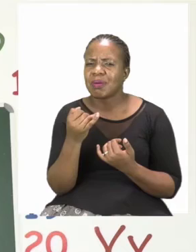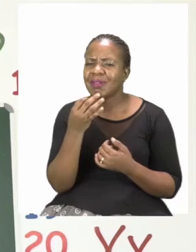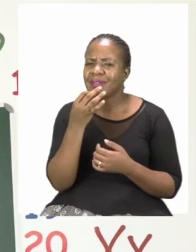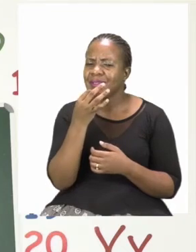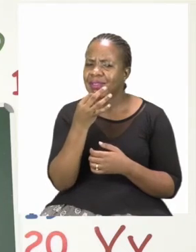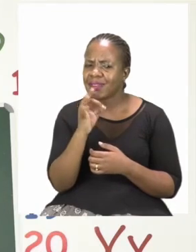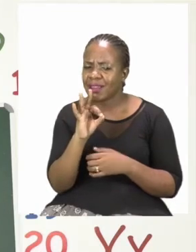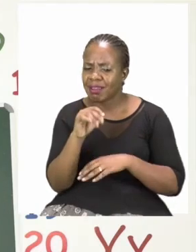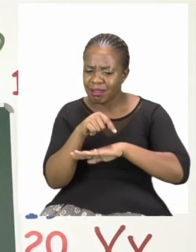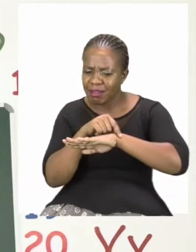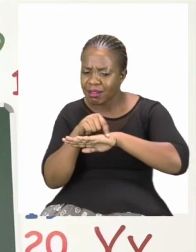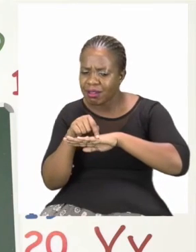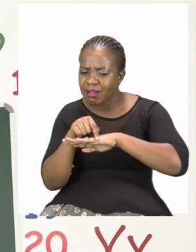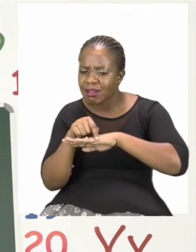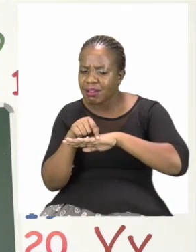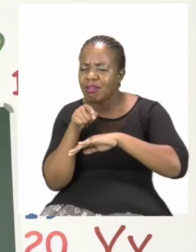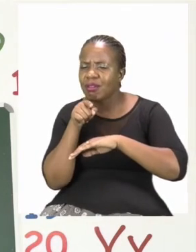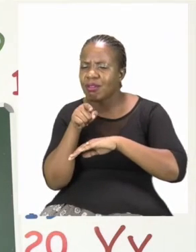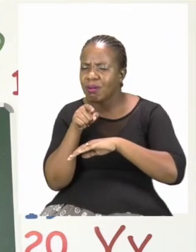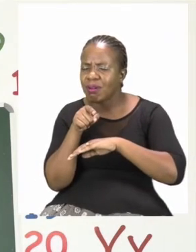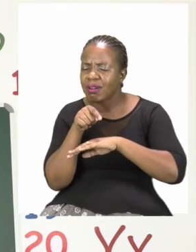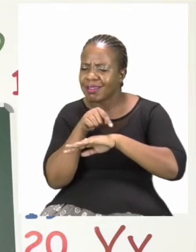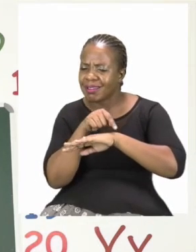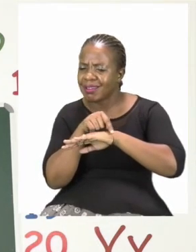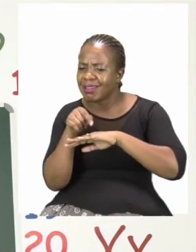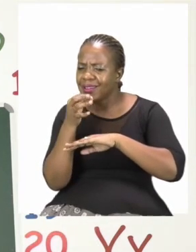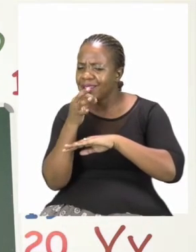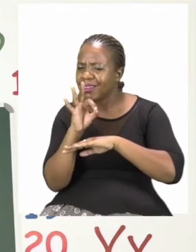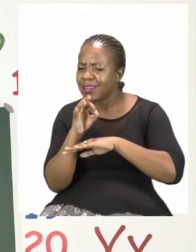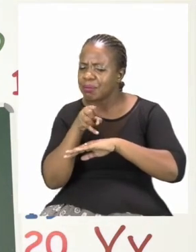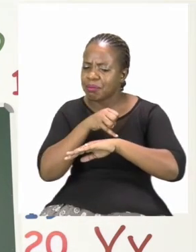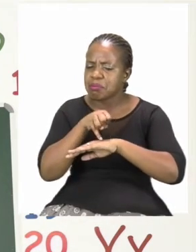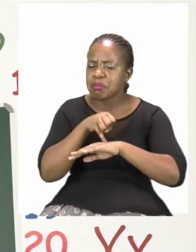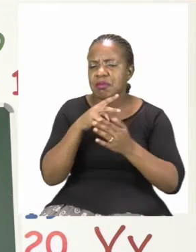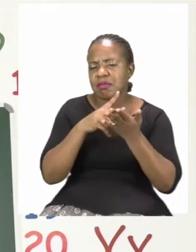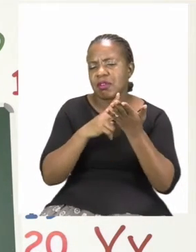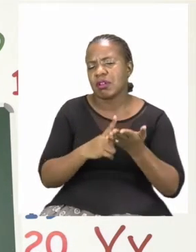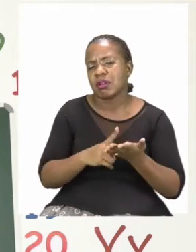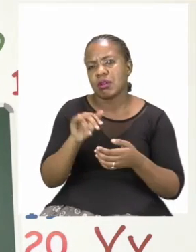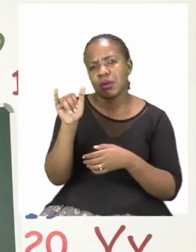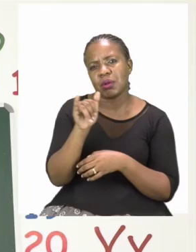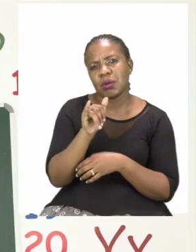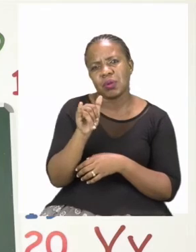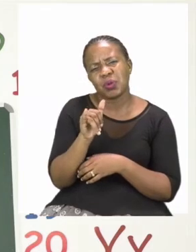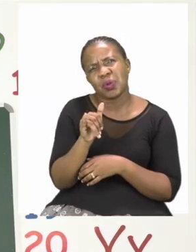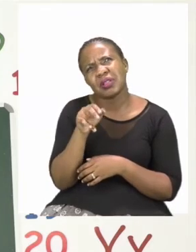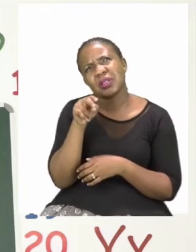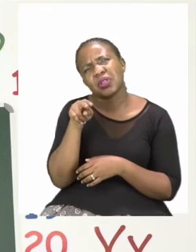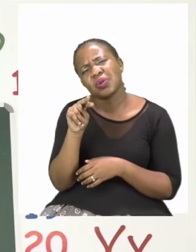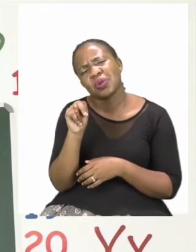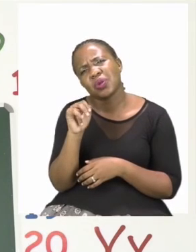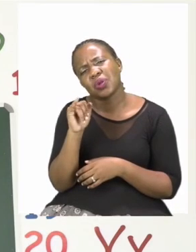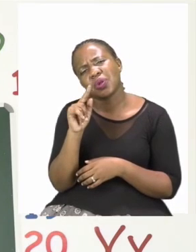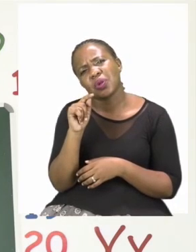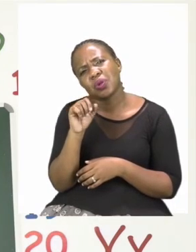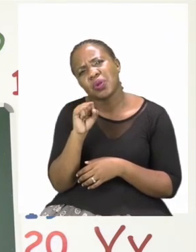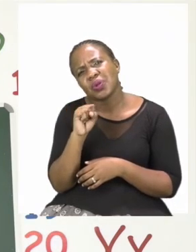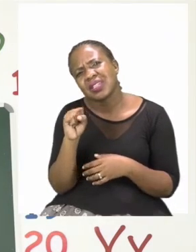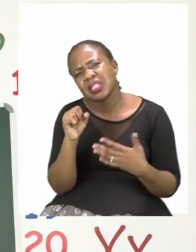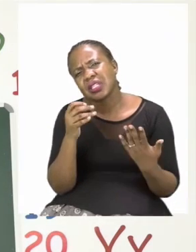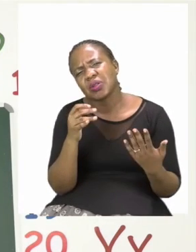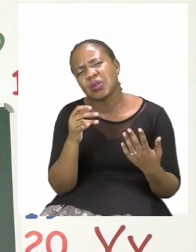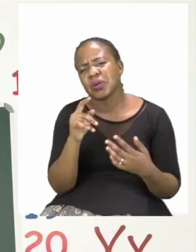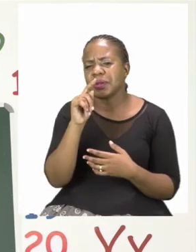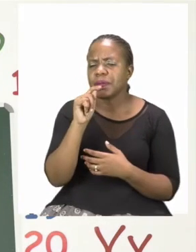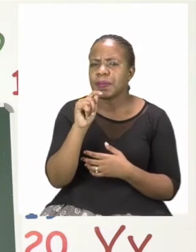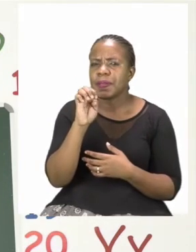9 sitting? Is it under Miss Units? Or is it tens? Or